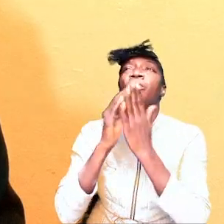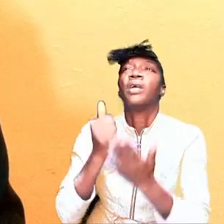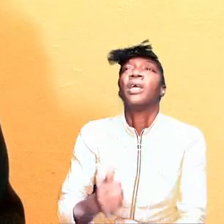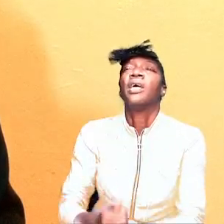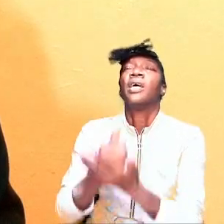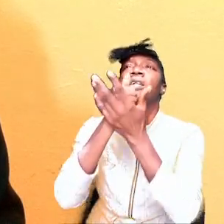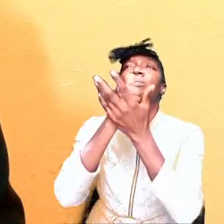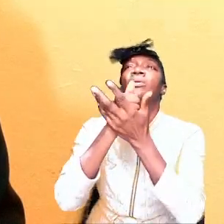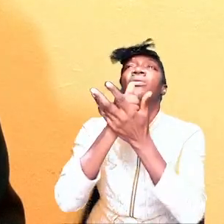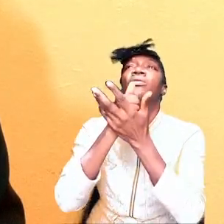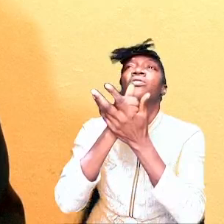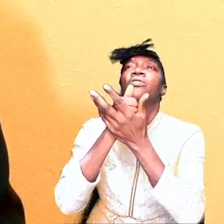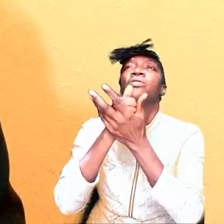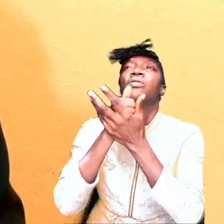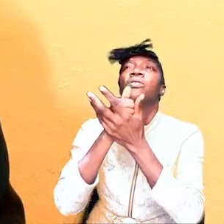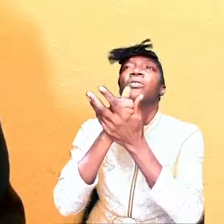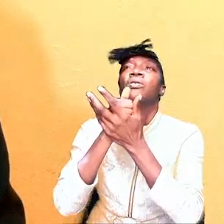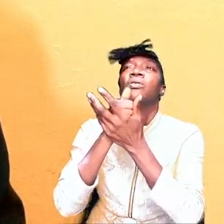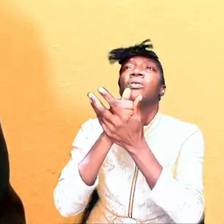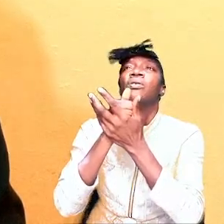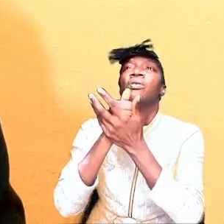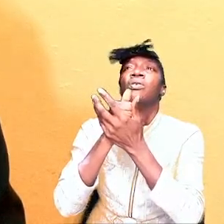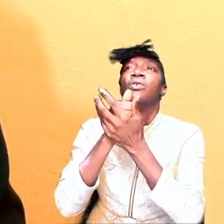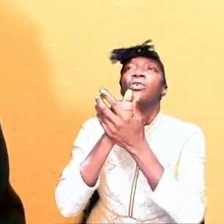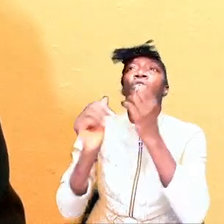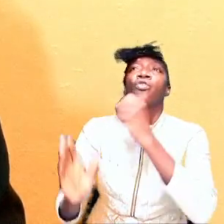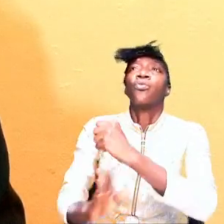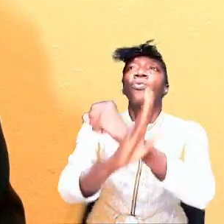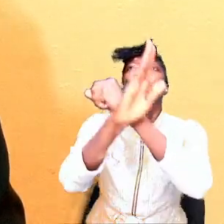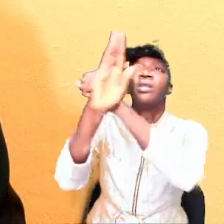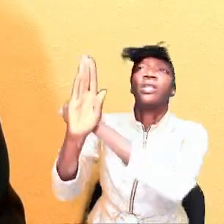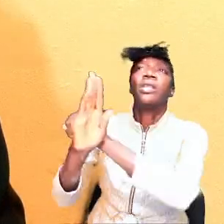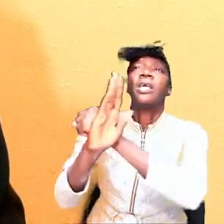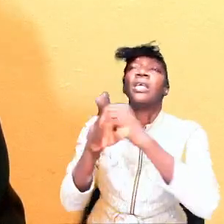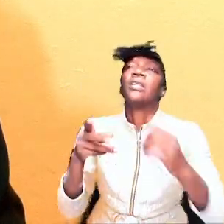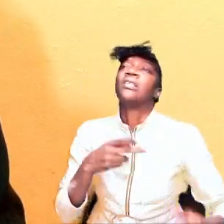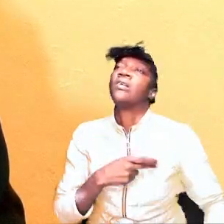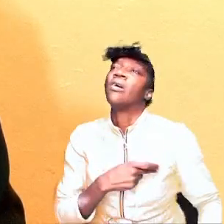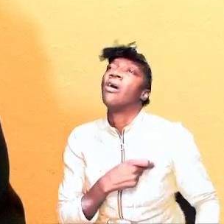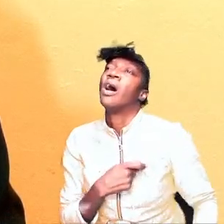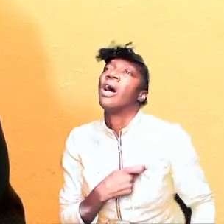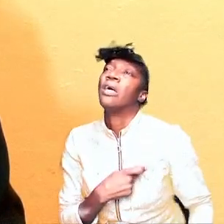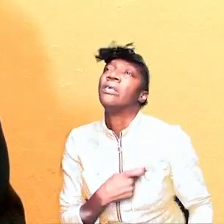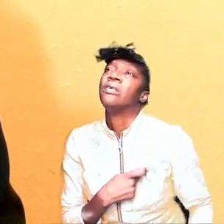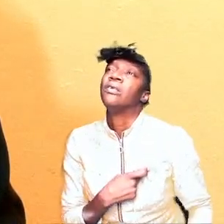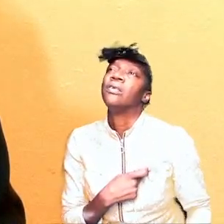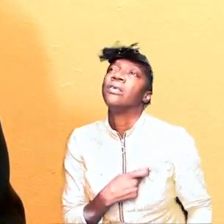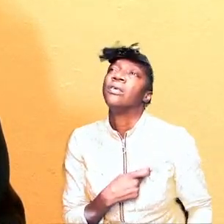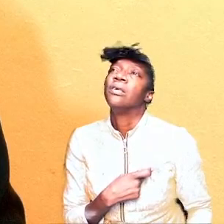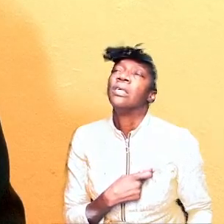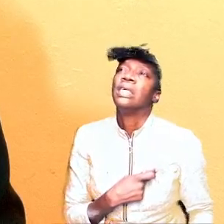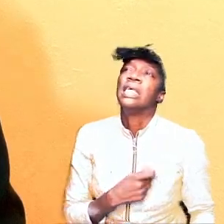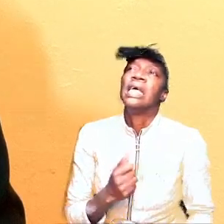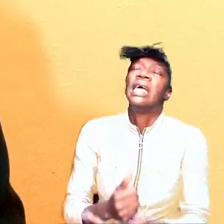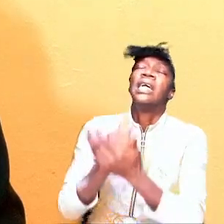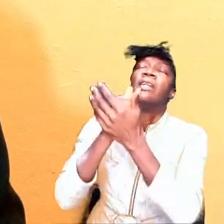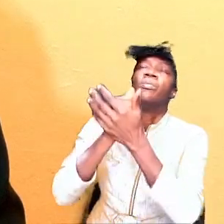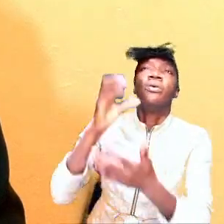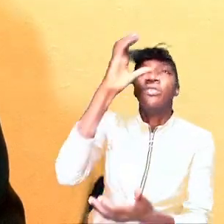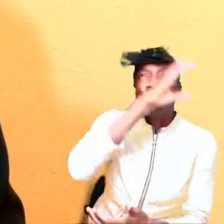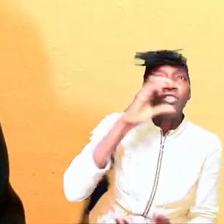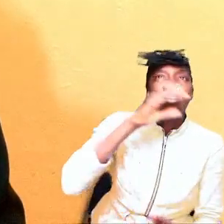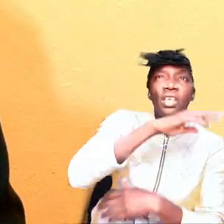us to guard our hearts. Help us to seek you in all that we